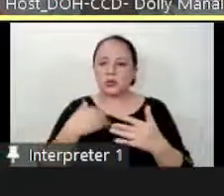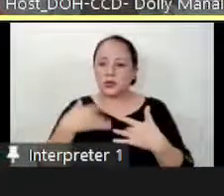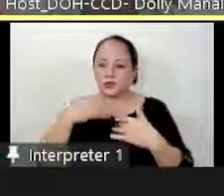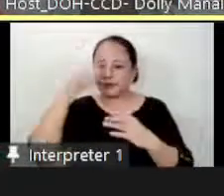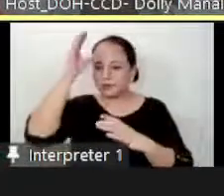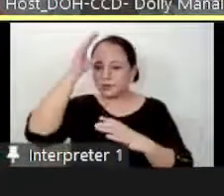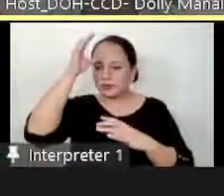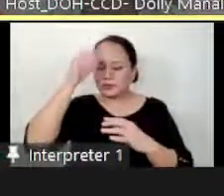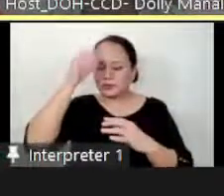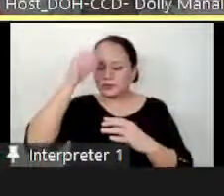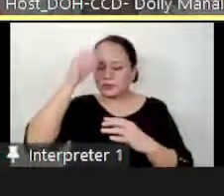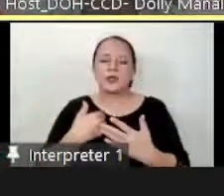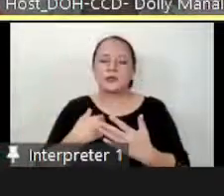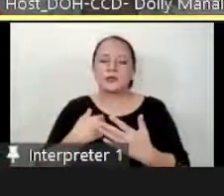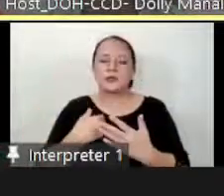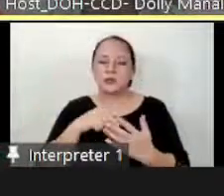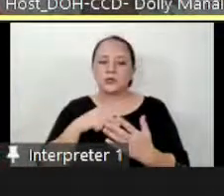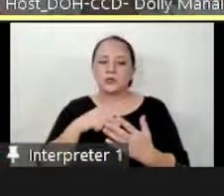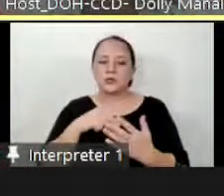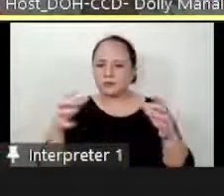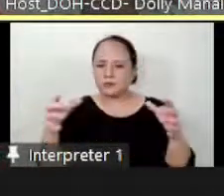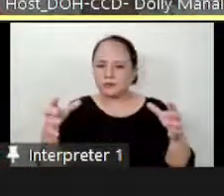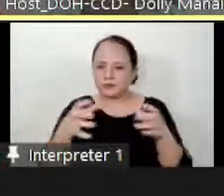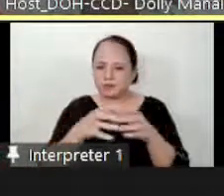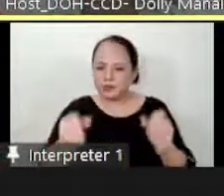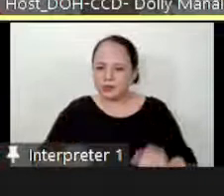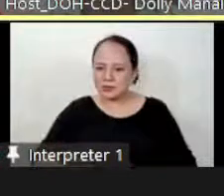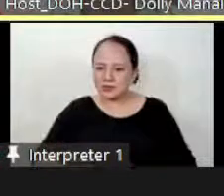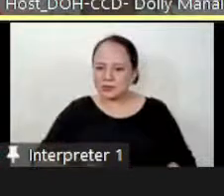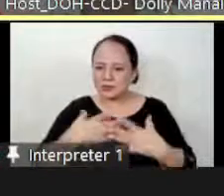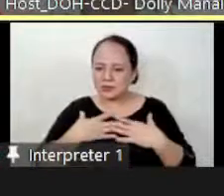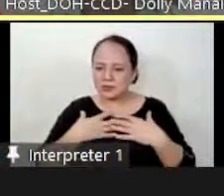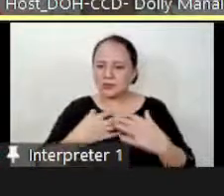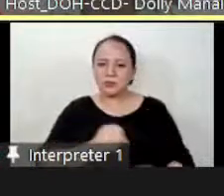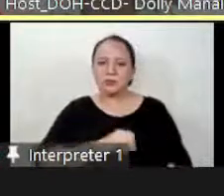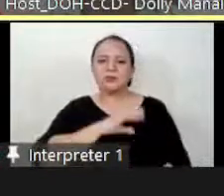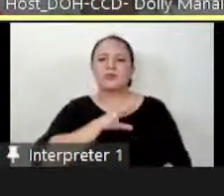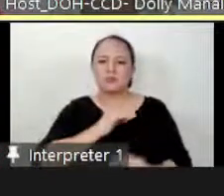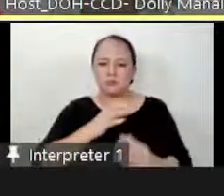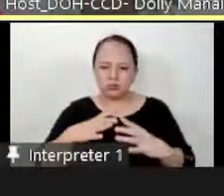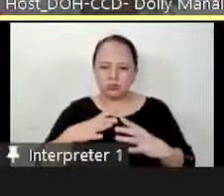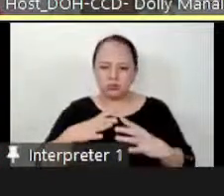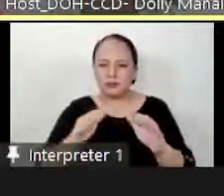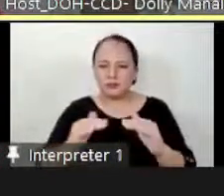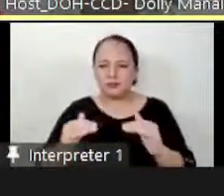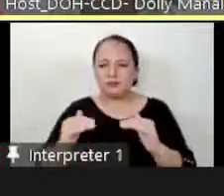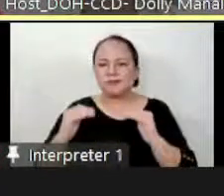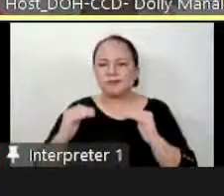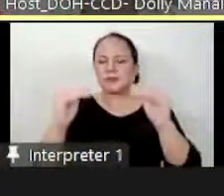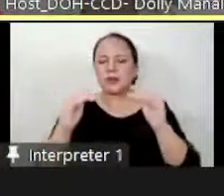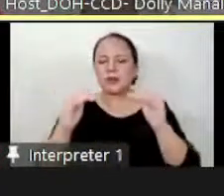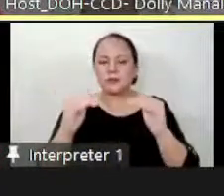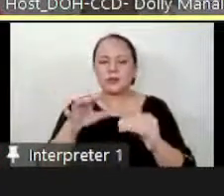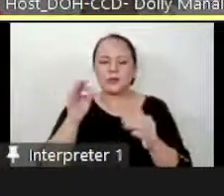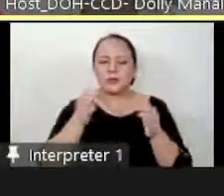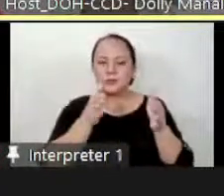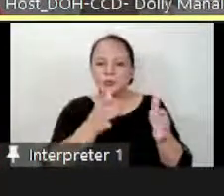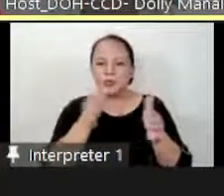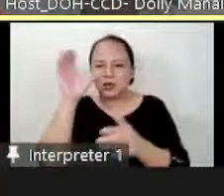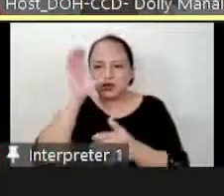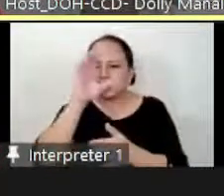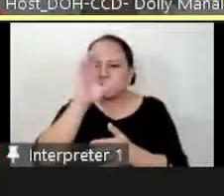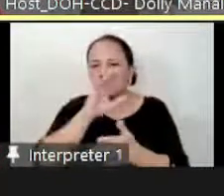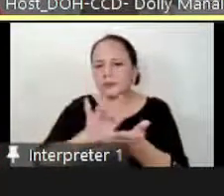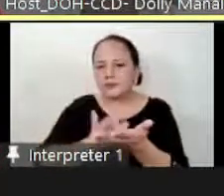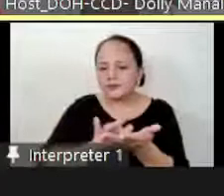cancer. May we gather inspiration from their courage and commitment in taking steps to find new cures,